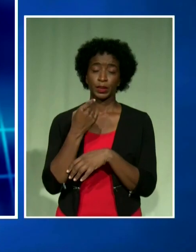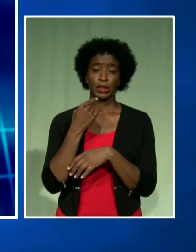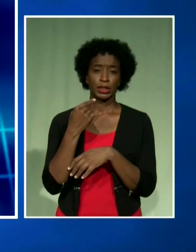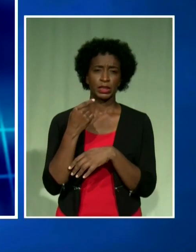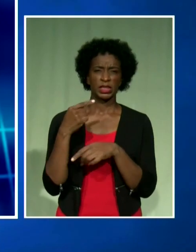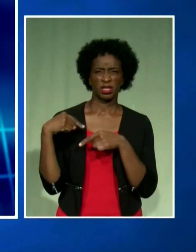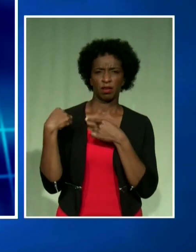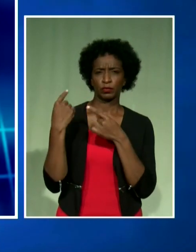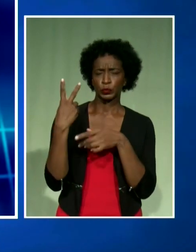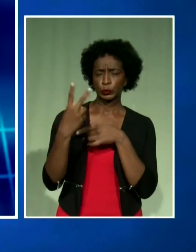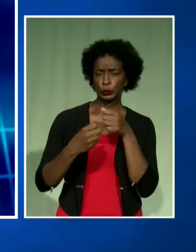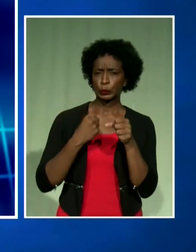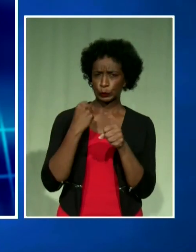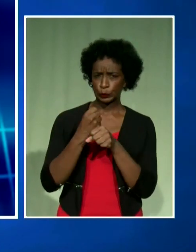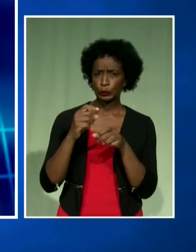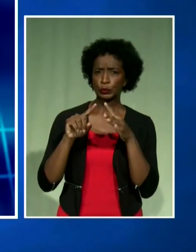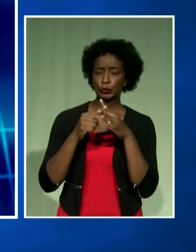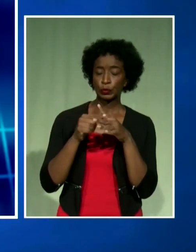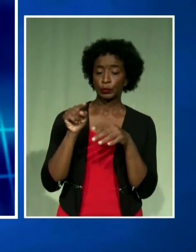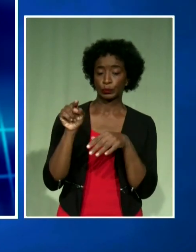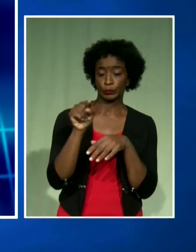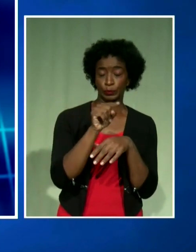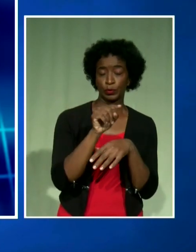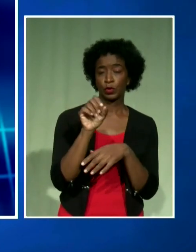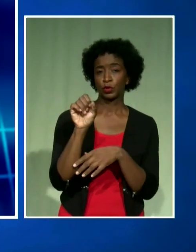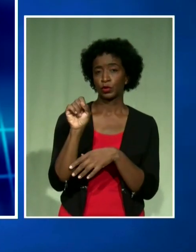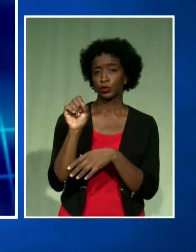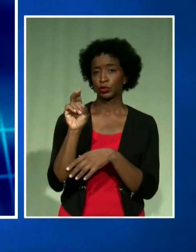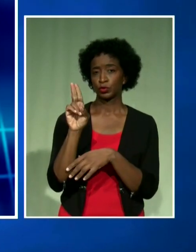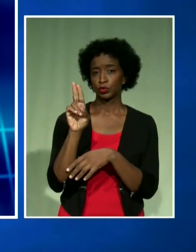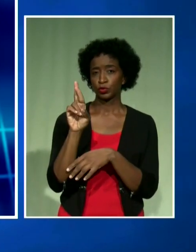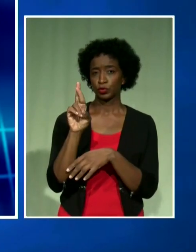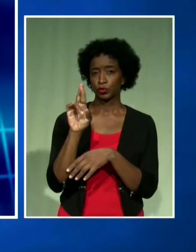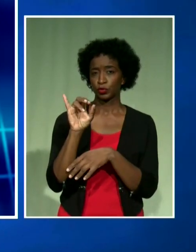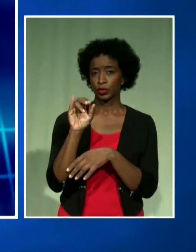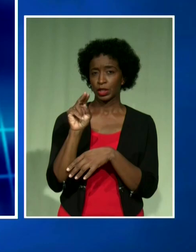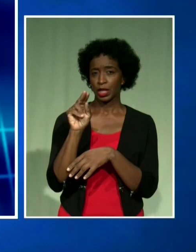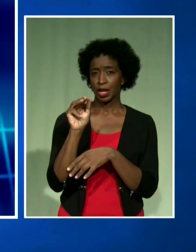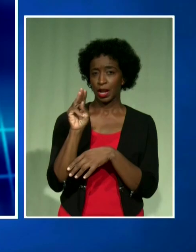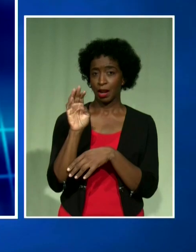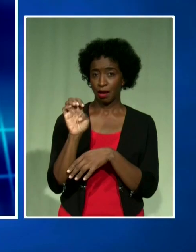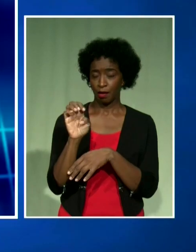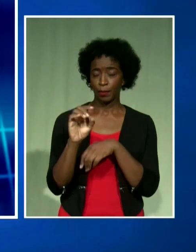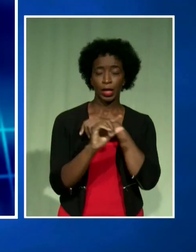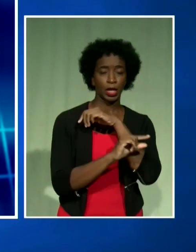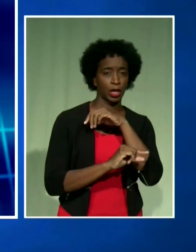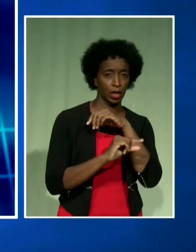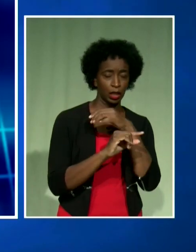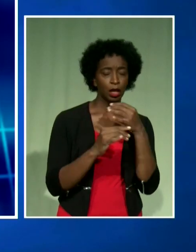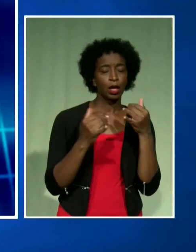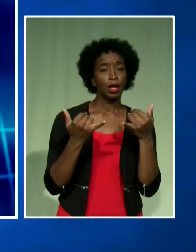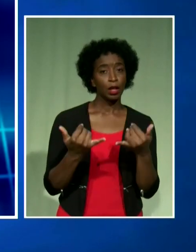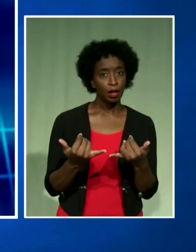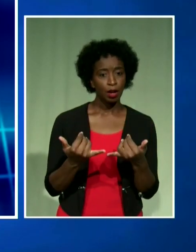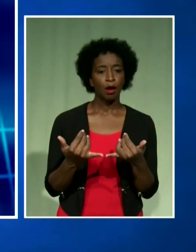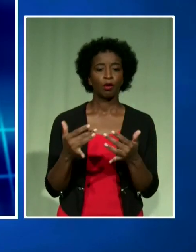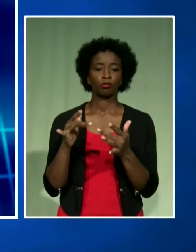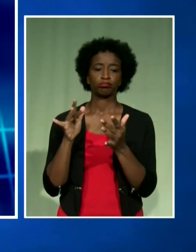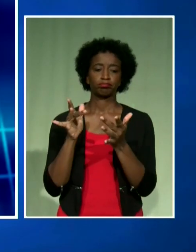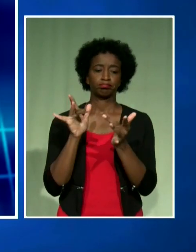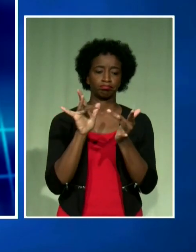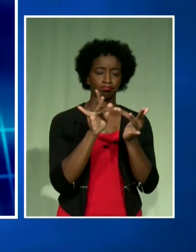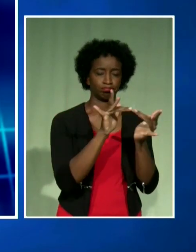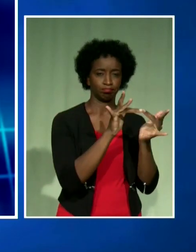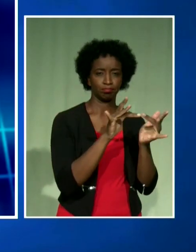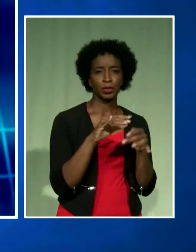with Suriname and Guyana, and now it's heading north. He said talks have started with Jamaica and Belize, but admitted that there was the